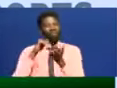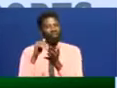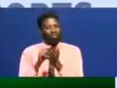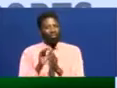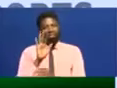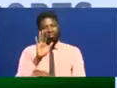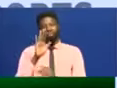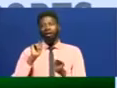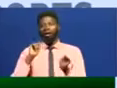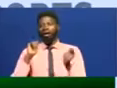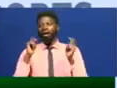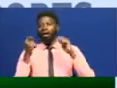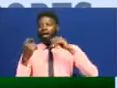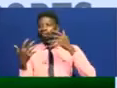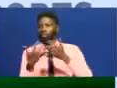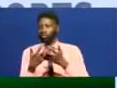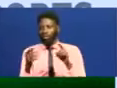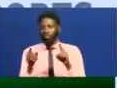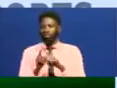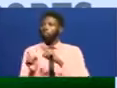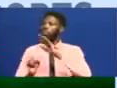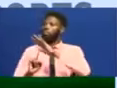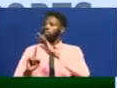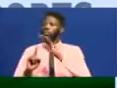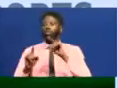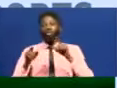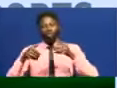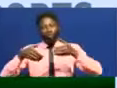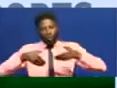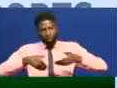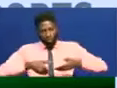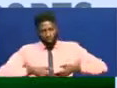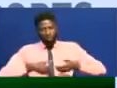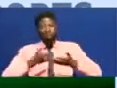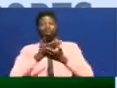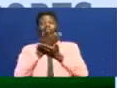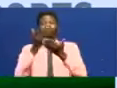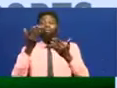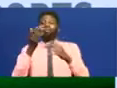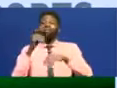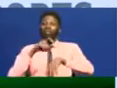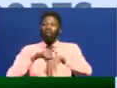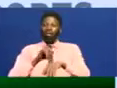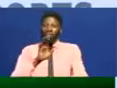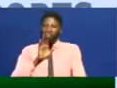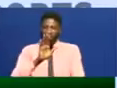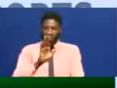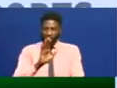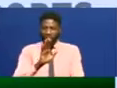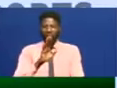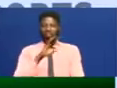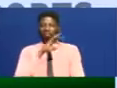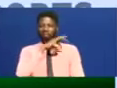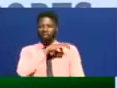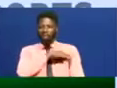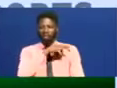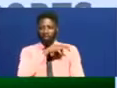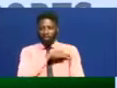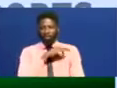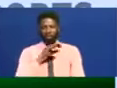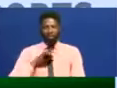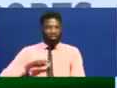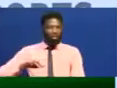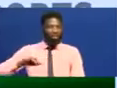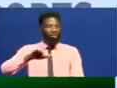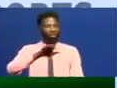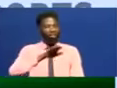ministry. And young people who are out there, this is your moment to seize the benefits around